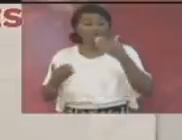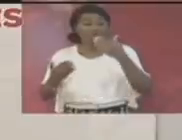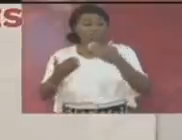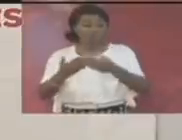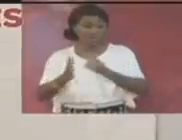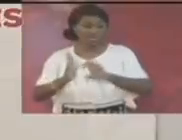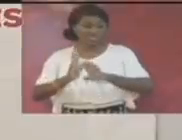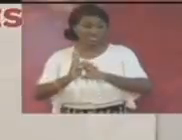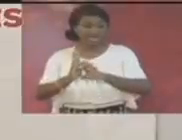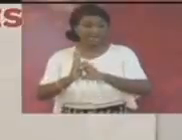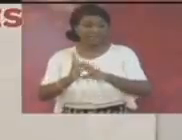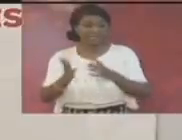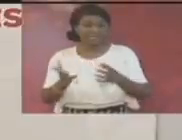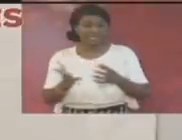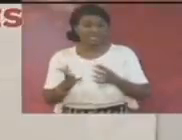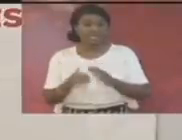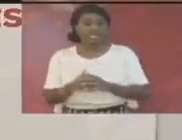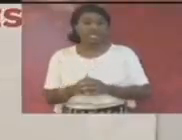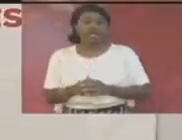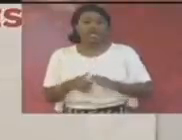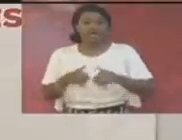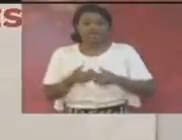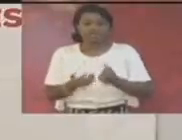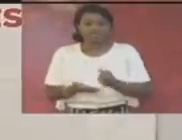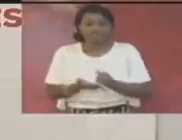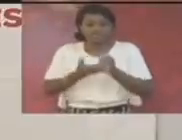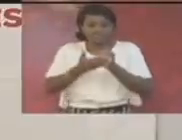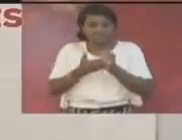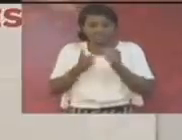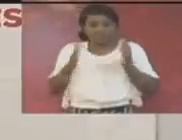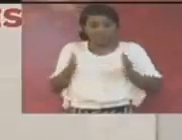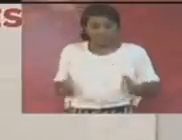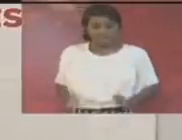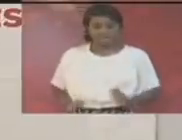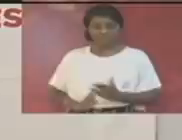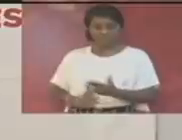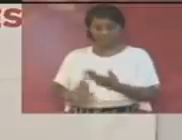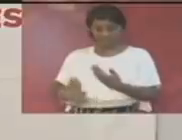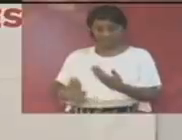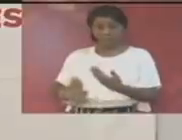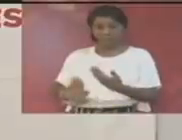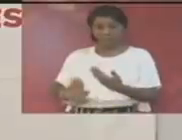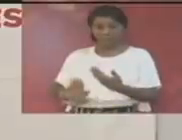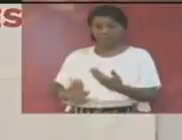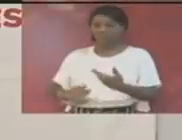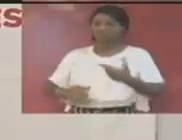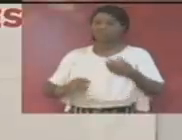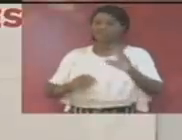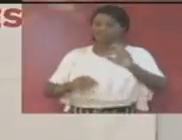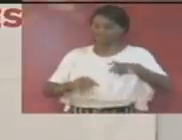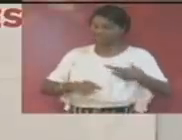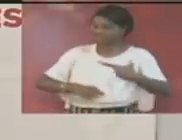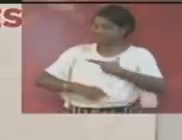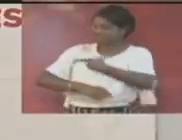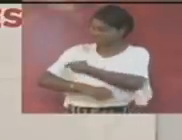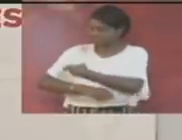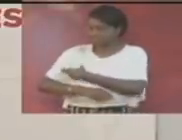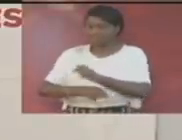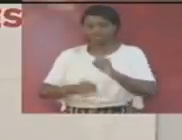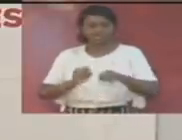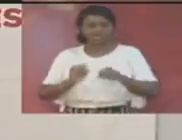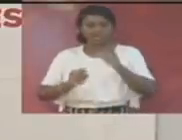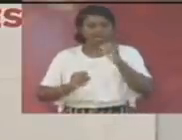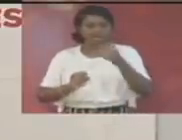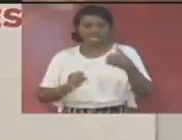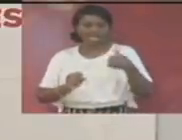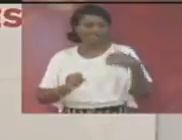where priming the immune system beforehand via vaccination puts you at an advantage. So you don't have the same risk of severe